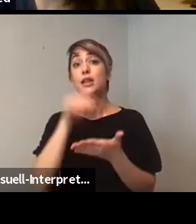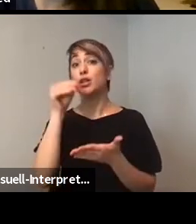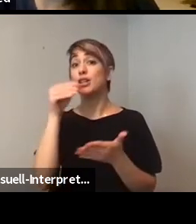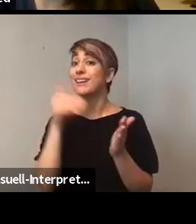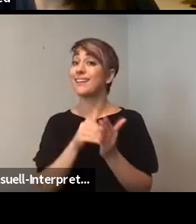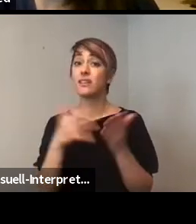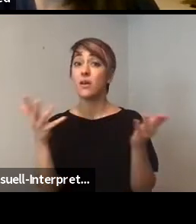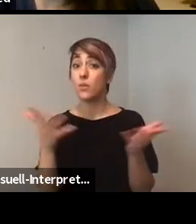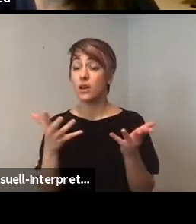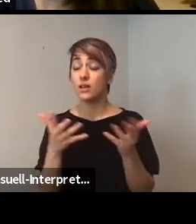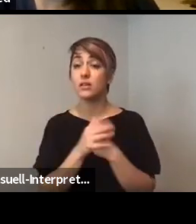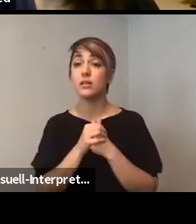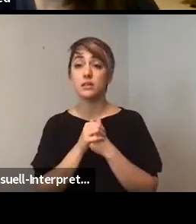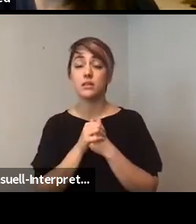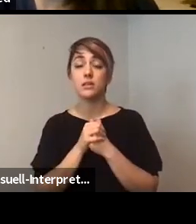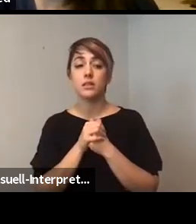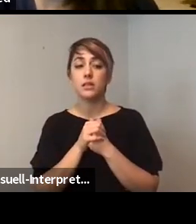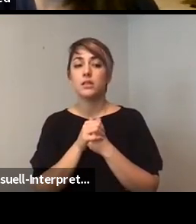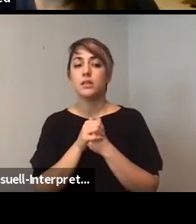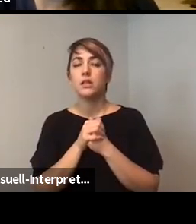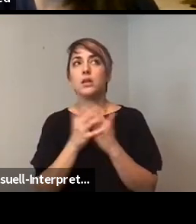what helps me is to be